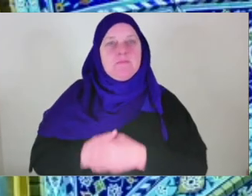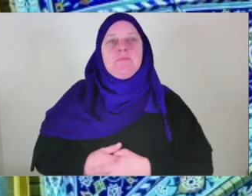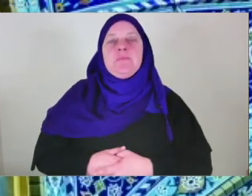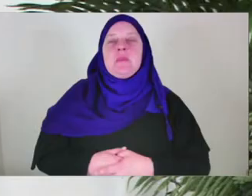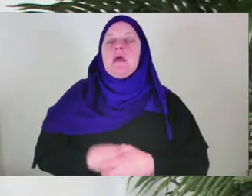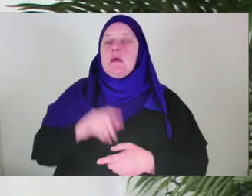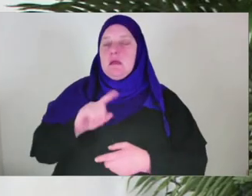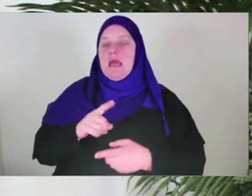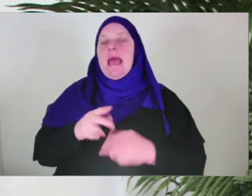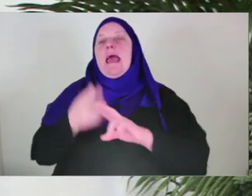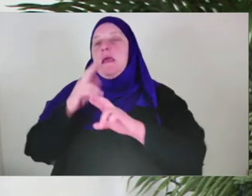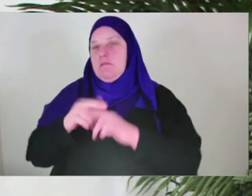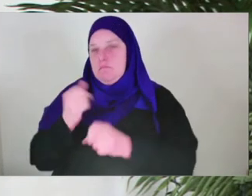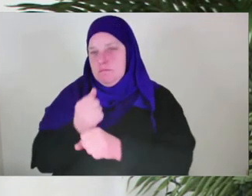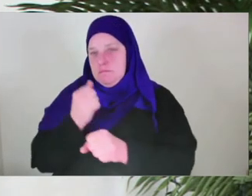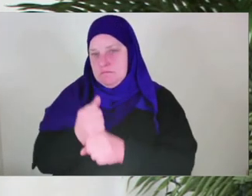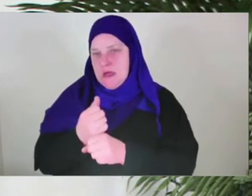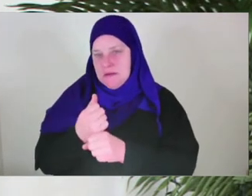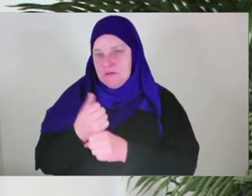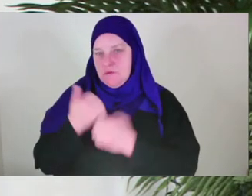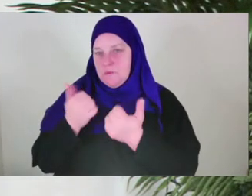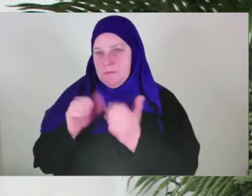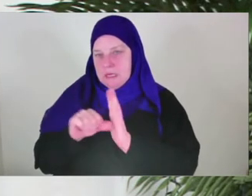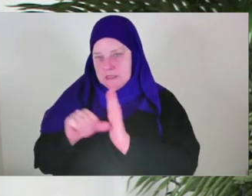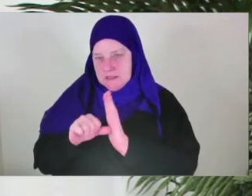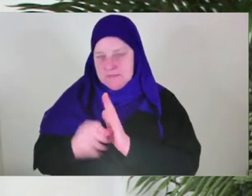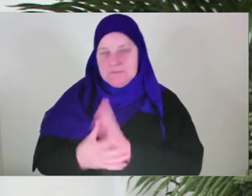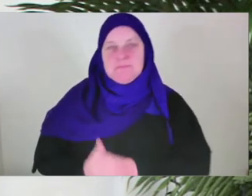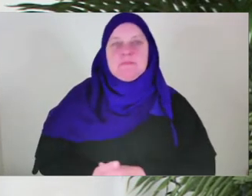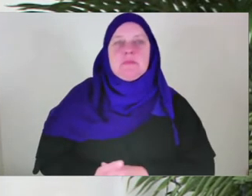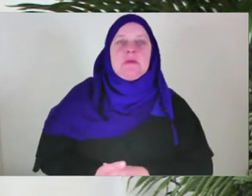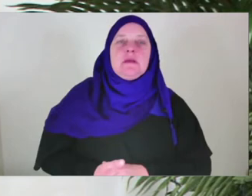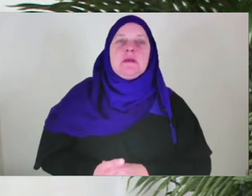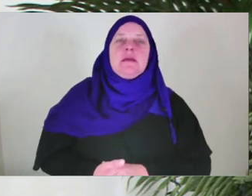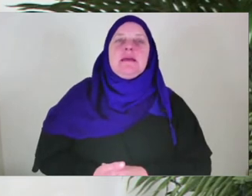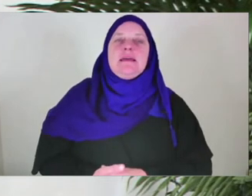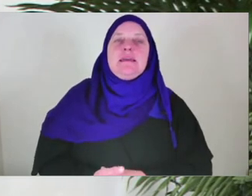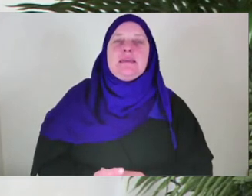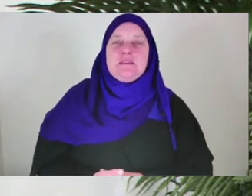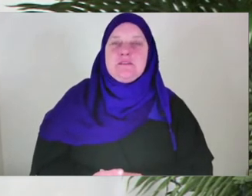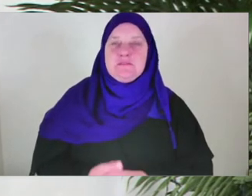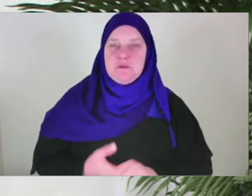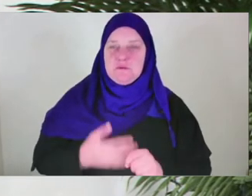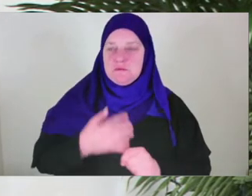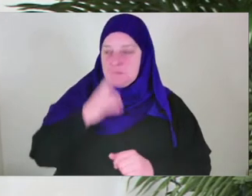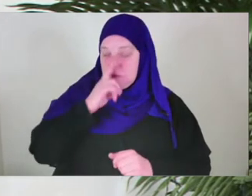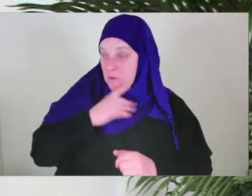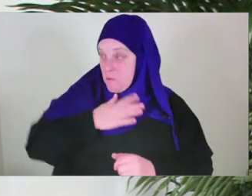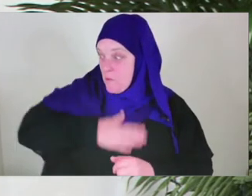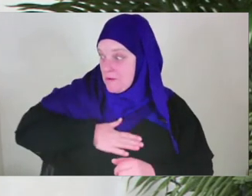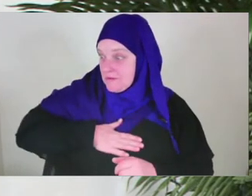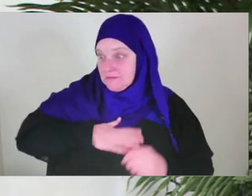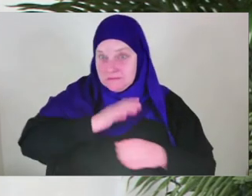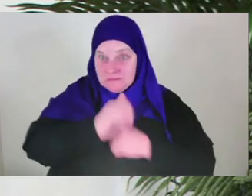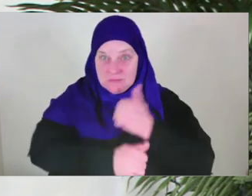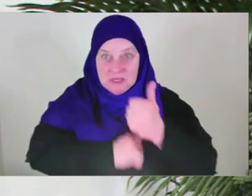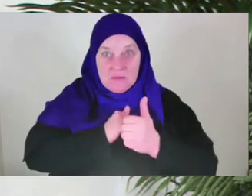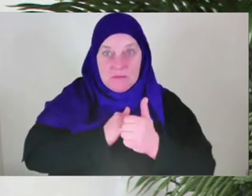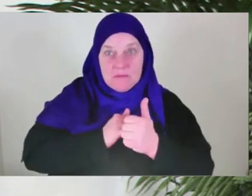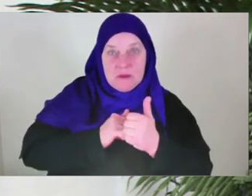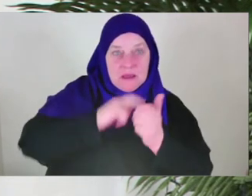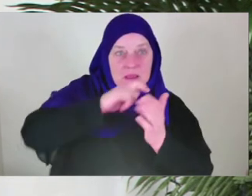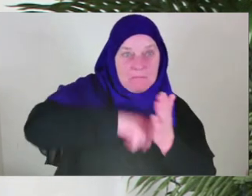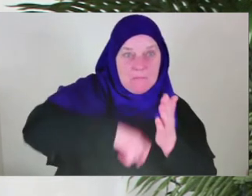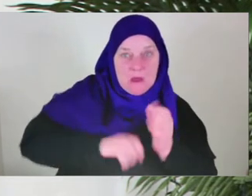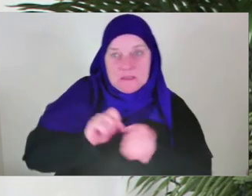Of course. Okay. So yes. If for all you traders, wannabe traders out there, I'm sure you're suffering a lot of losses at the